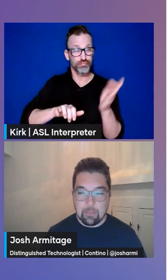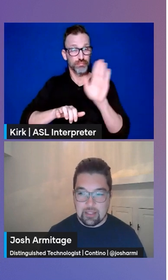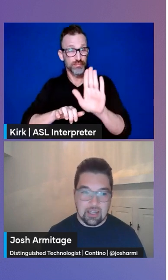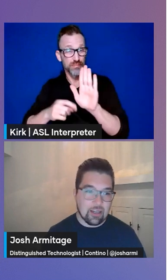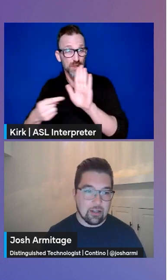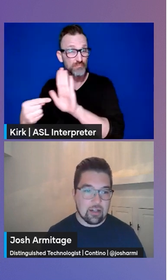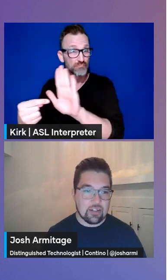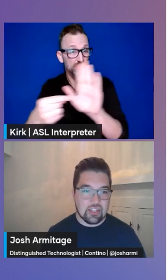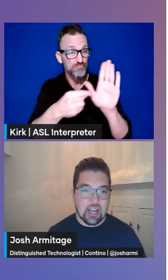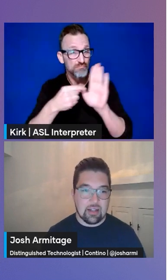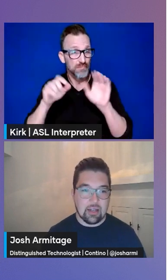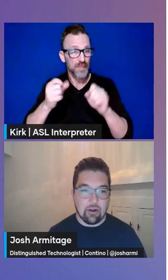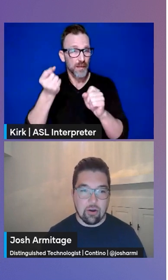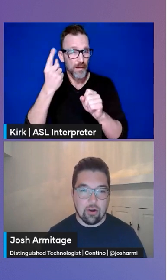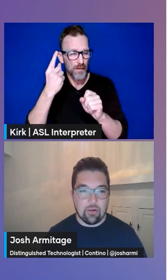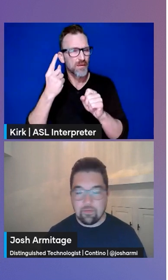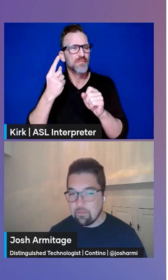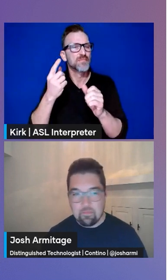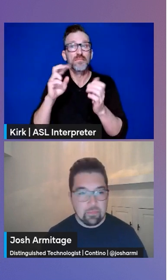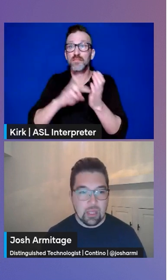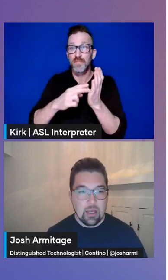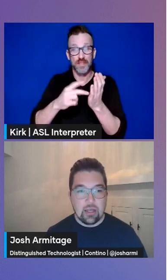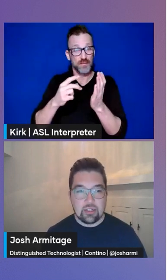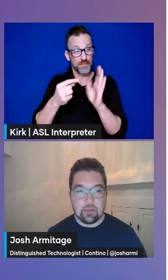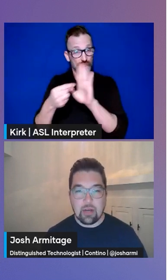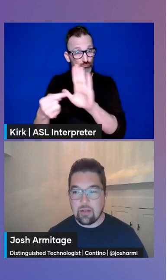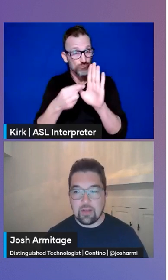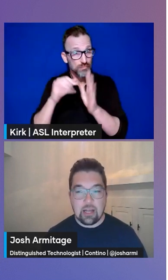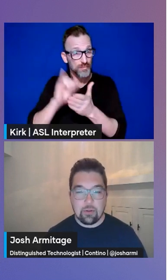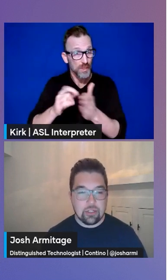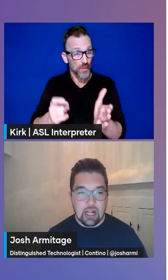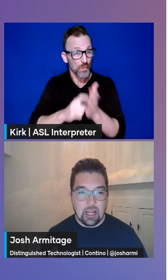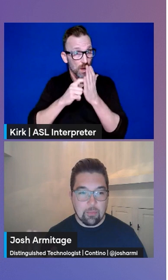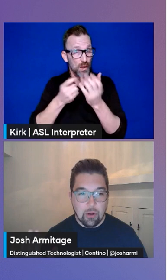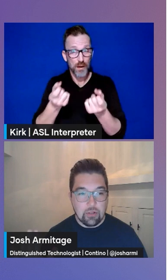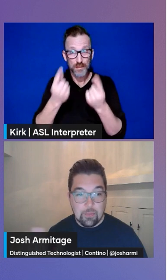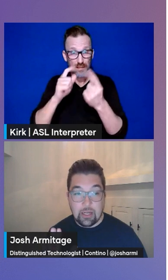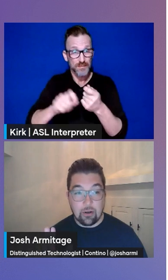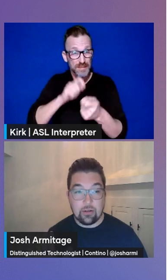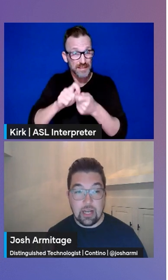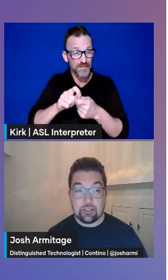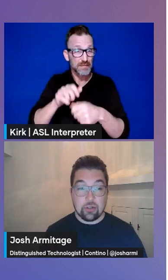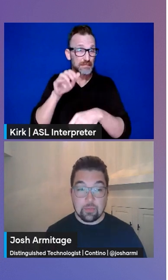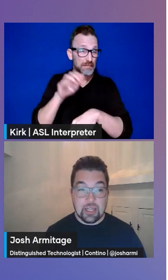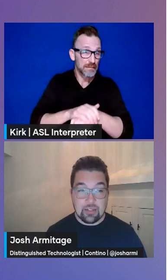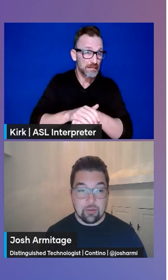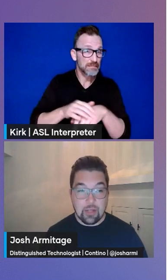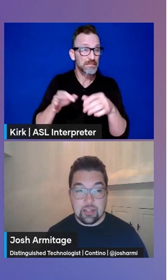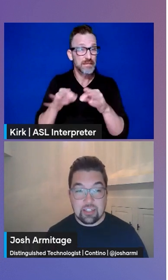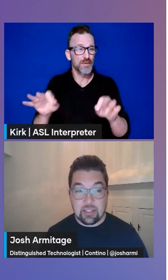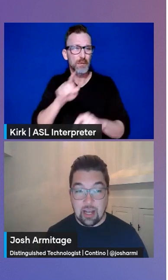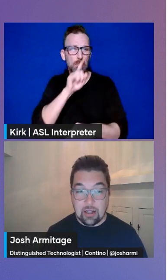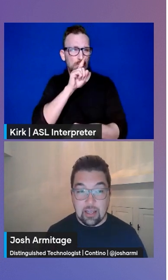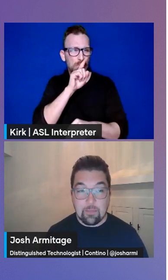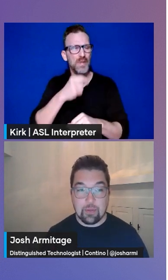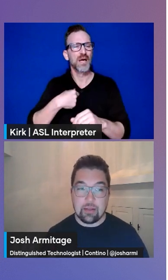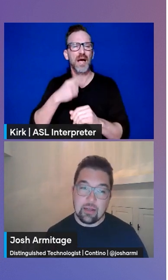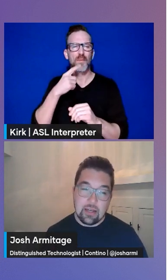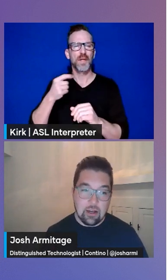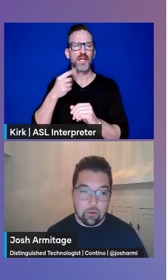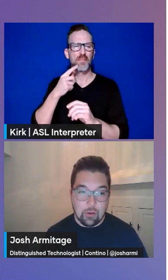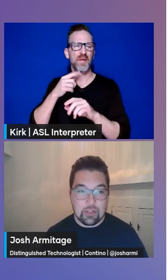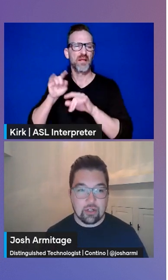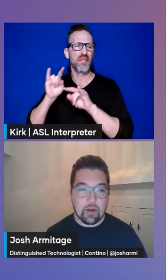a particular understanding of some kind of language. And I'm going to pick on HashiCorp Sentinel here slightly,